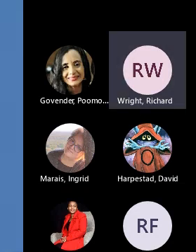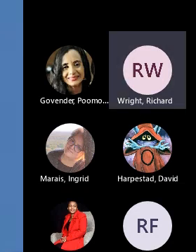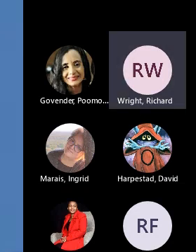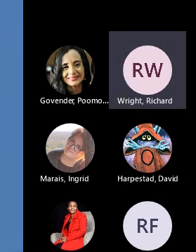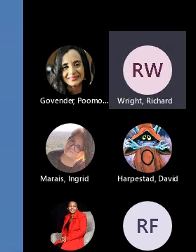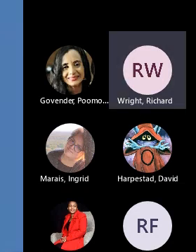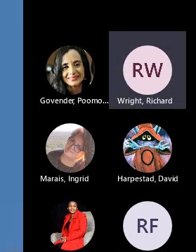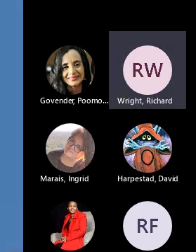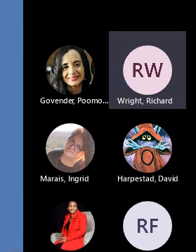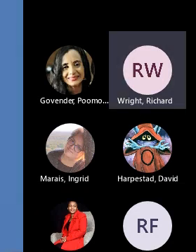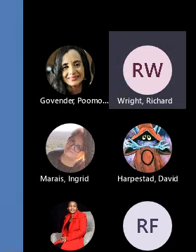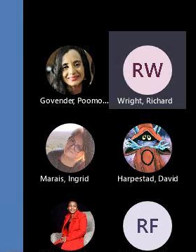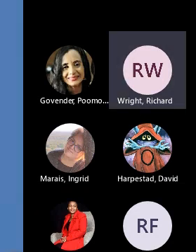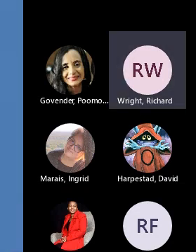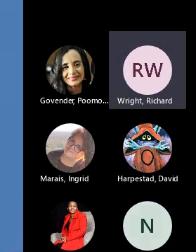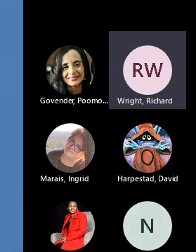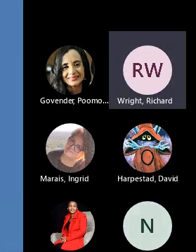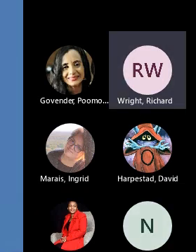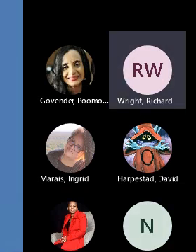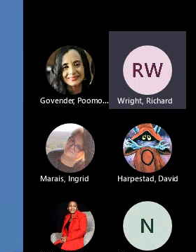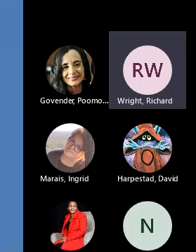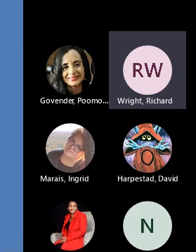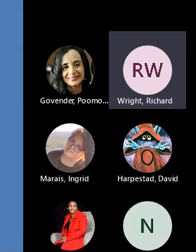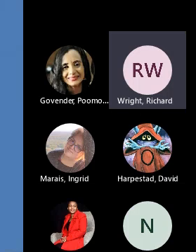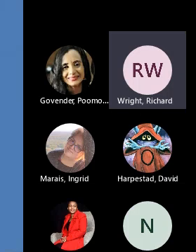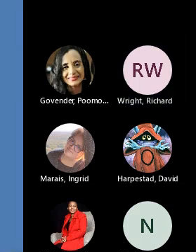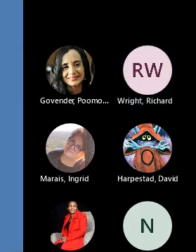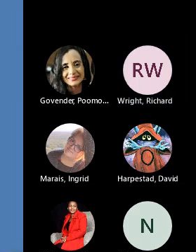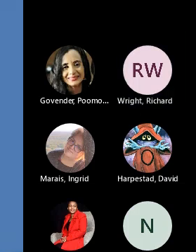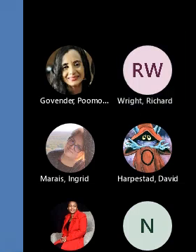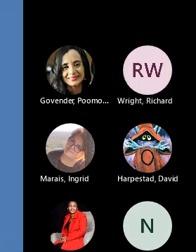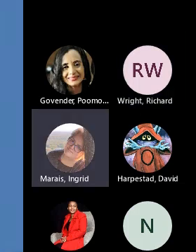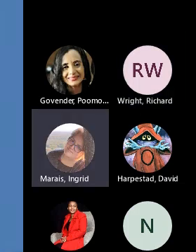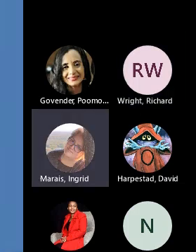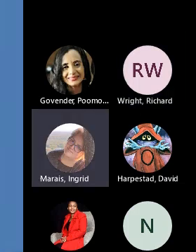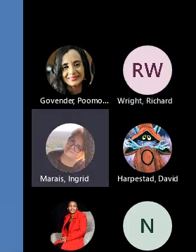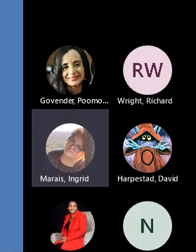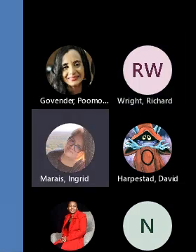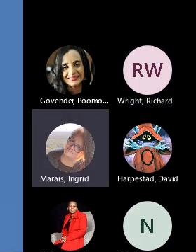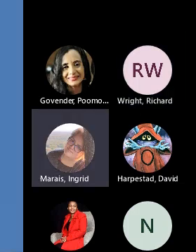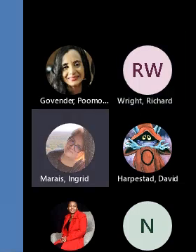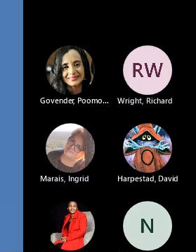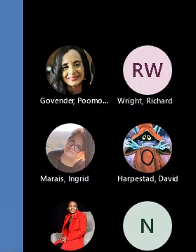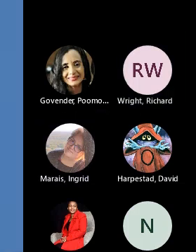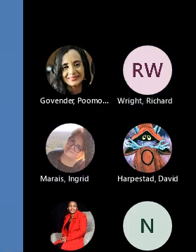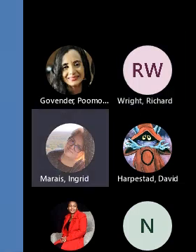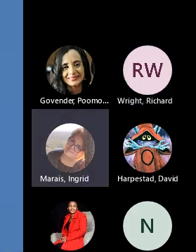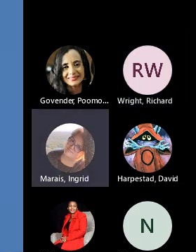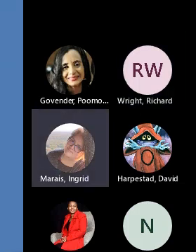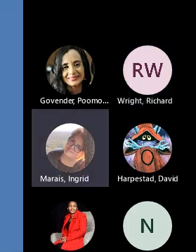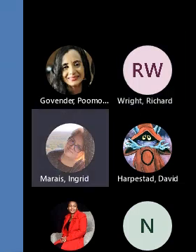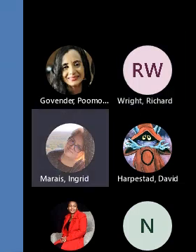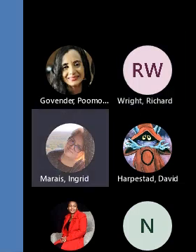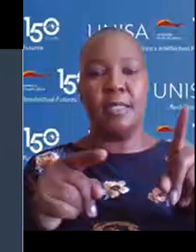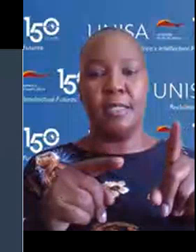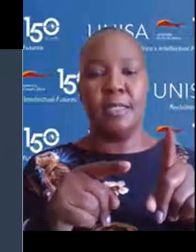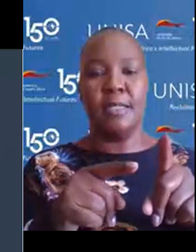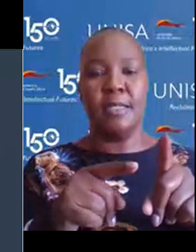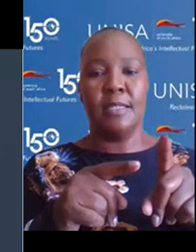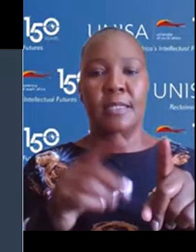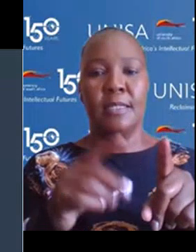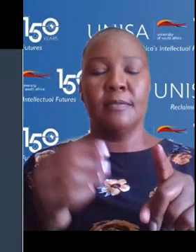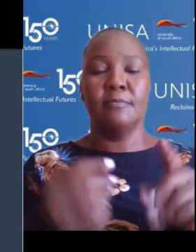Just let me know if you can see my screen. Not yet. It's coming. There